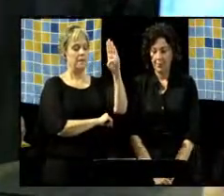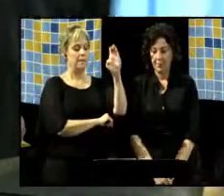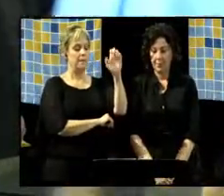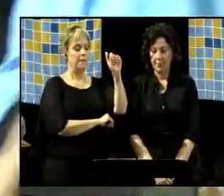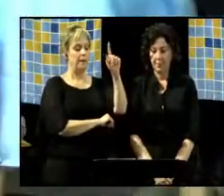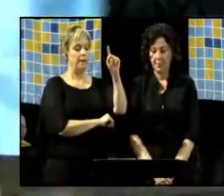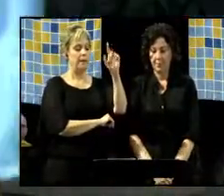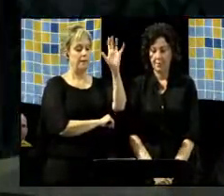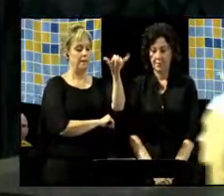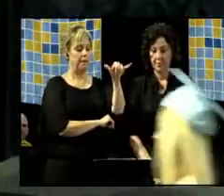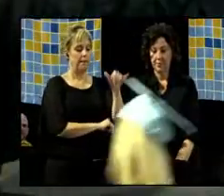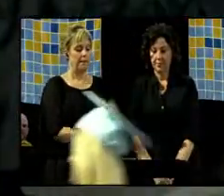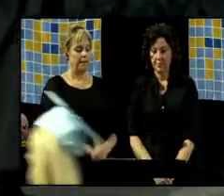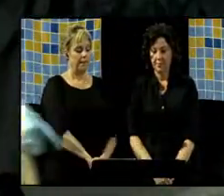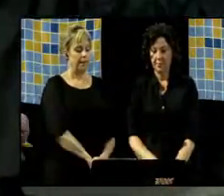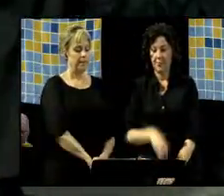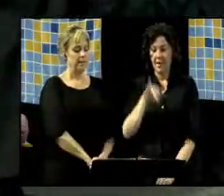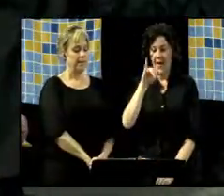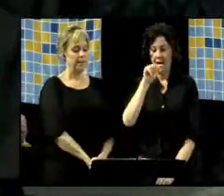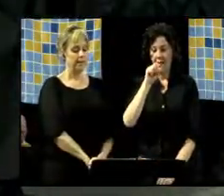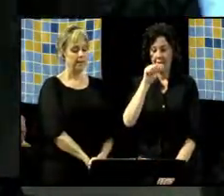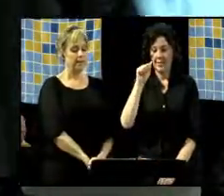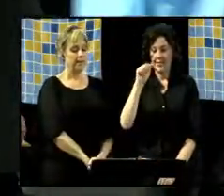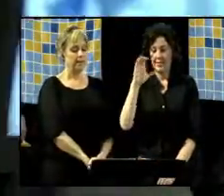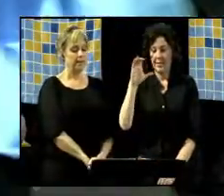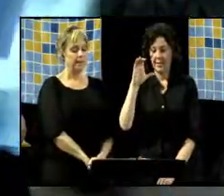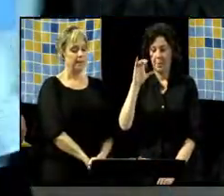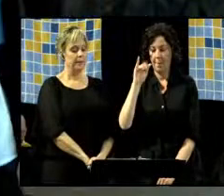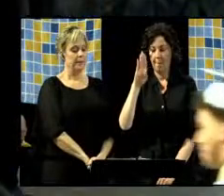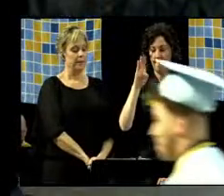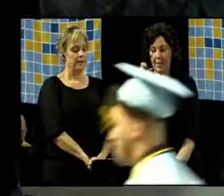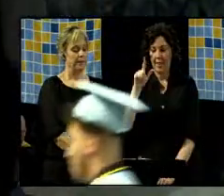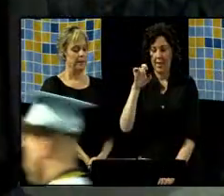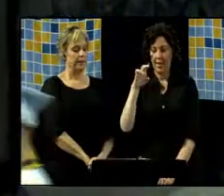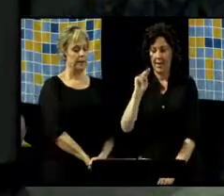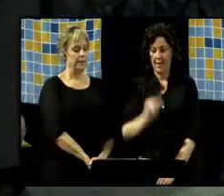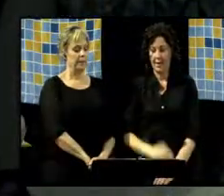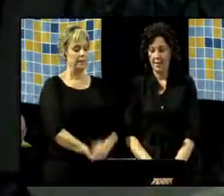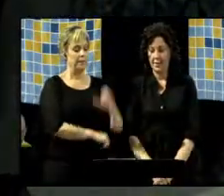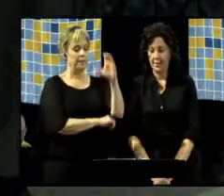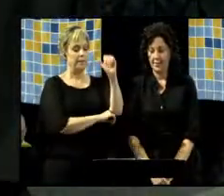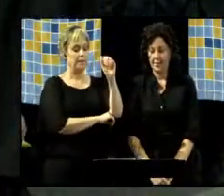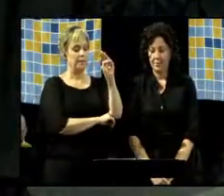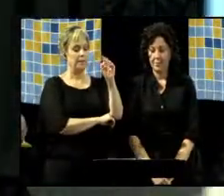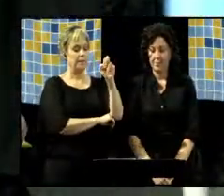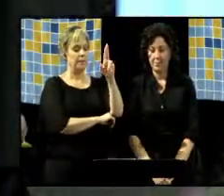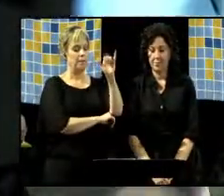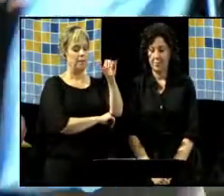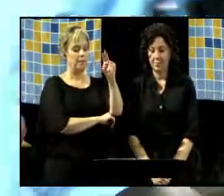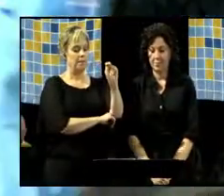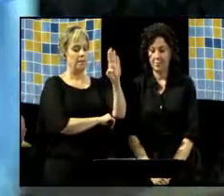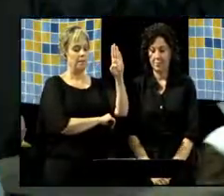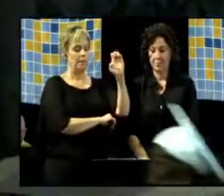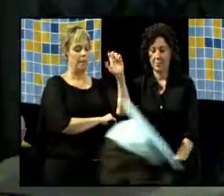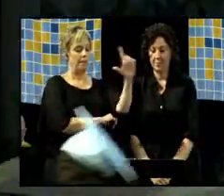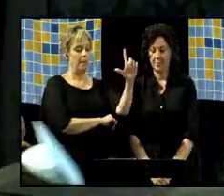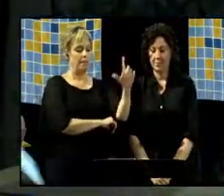Beatty, Isaac Emmanuel Beelan, Cameron Derrico